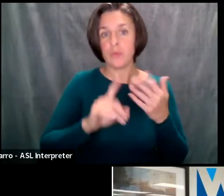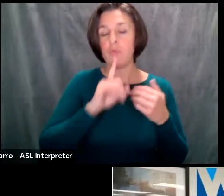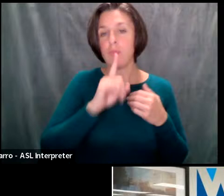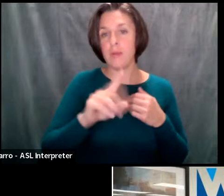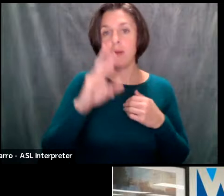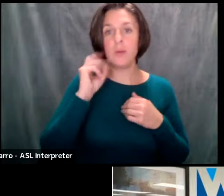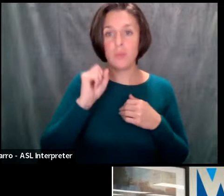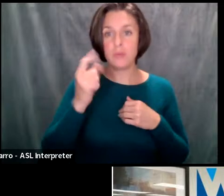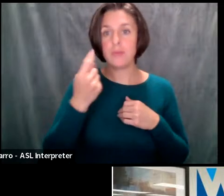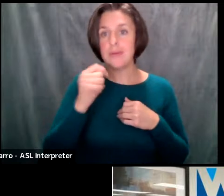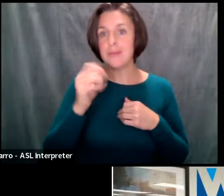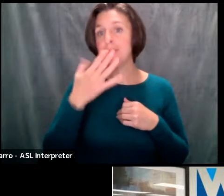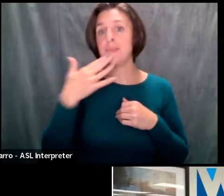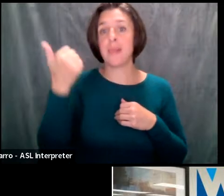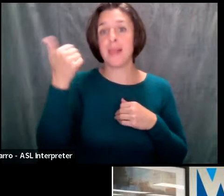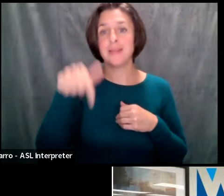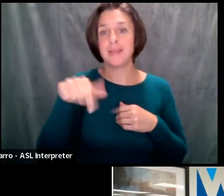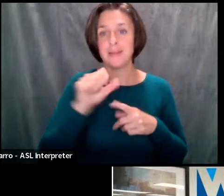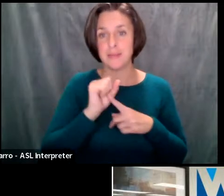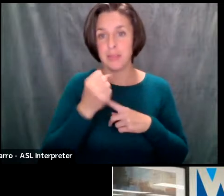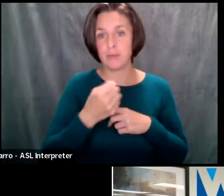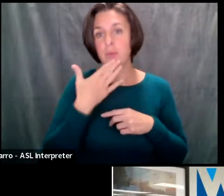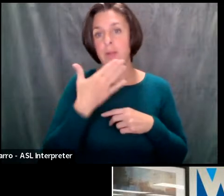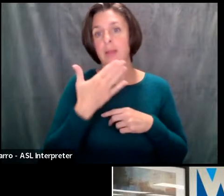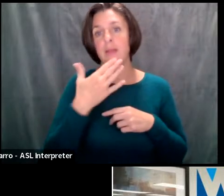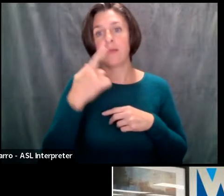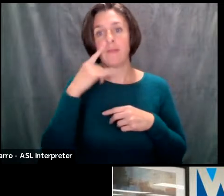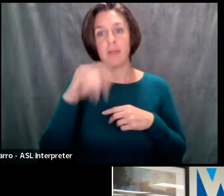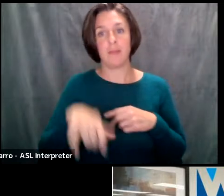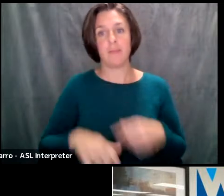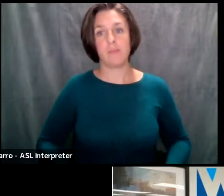best in this scenario. So I would like to thank you for that.